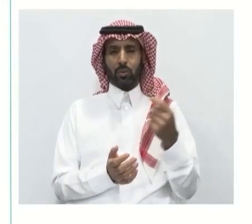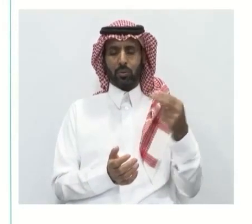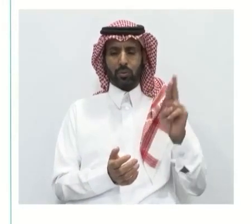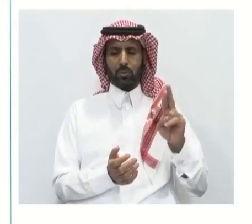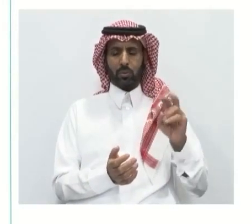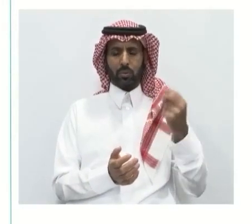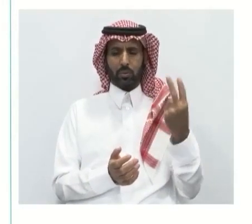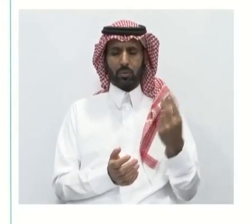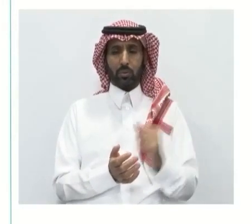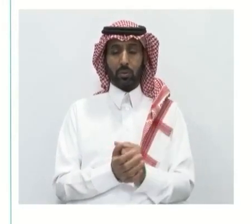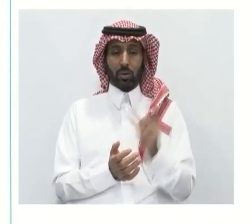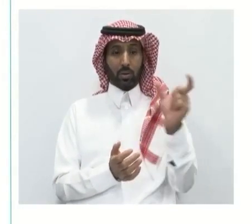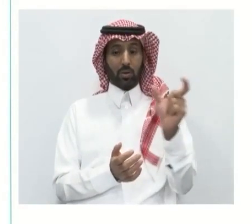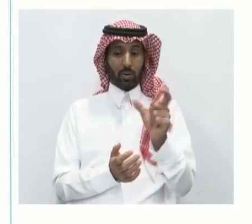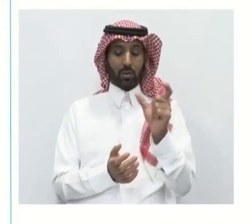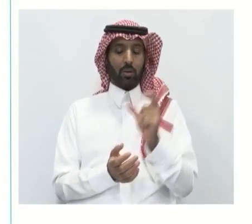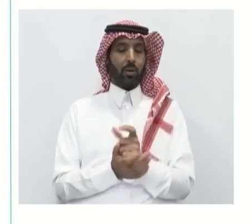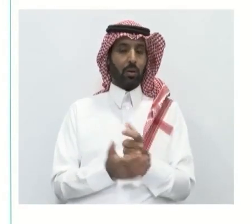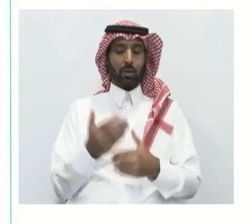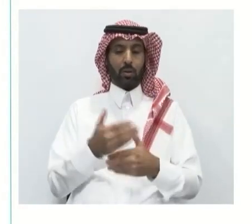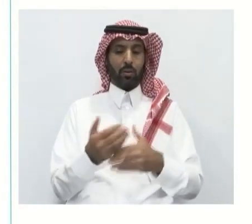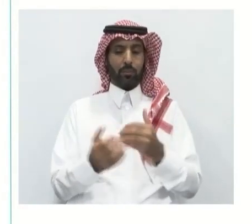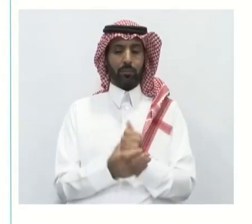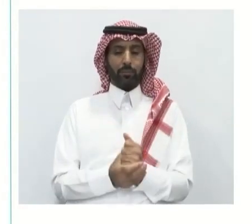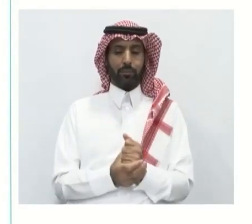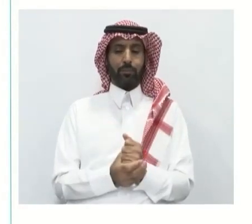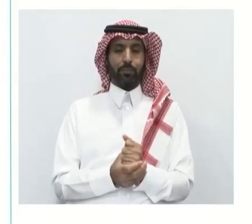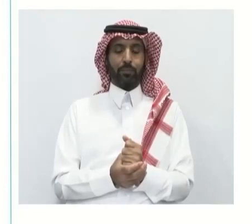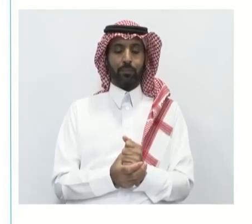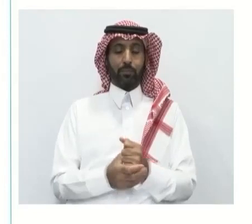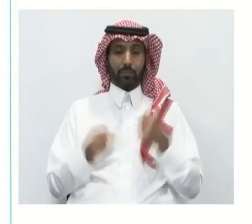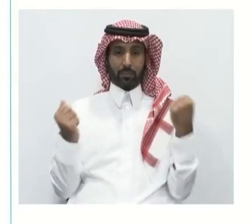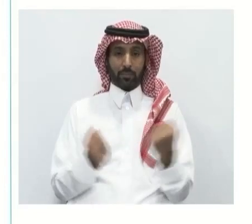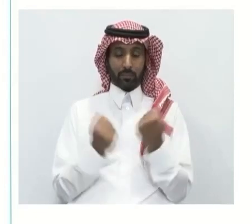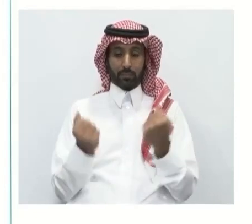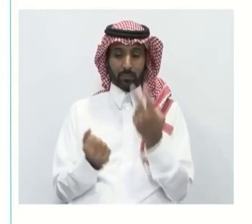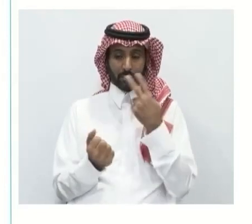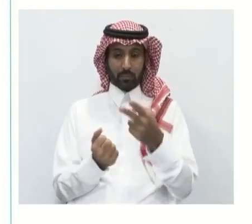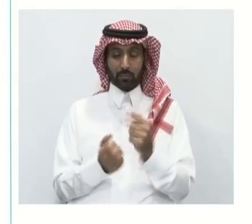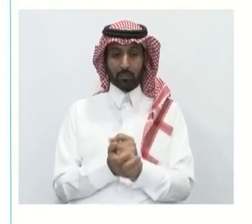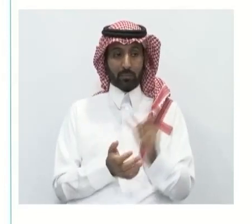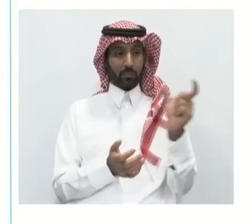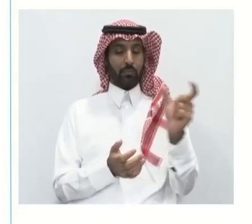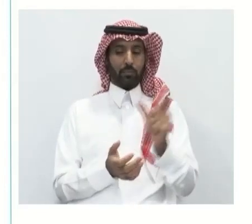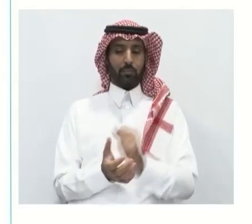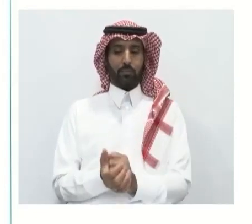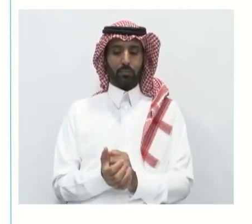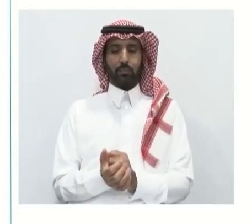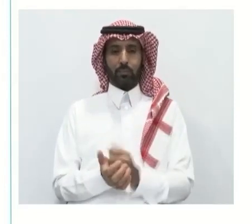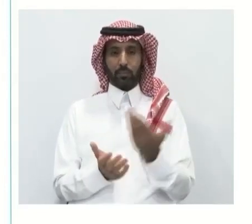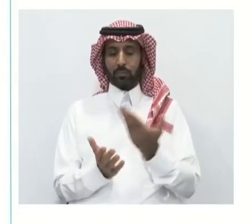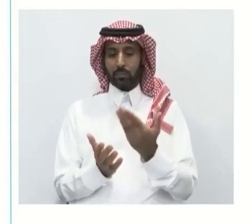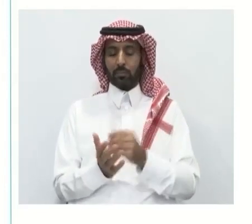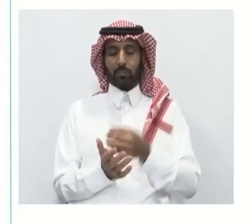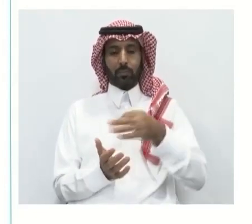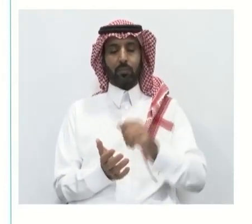took, the vocabulary building here. We took this exercise. You will see these words in the reading on